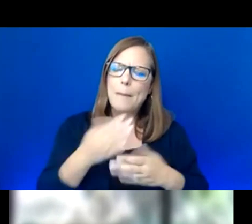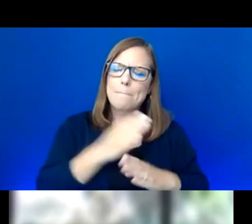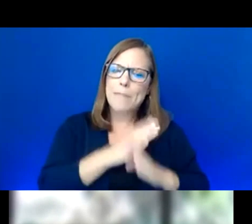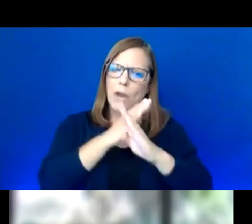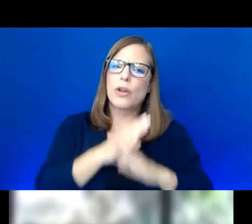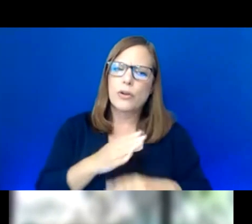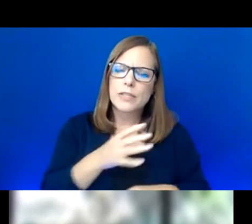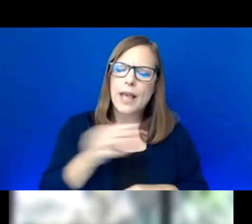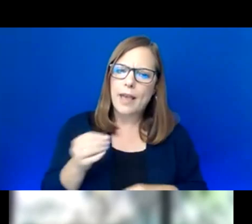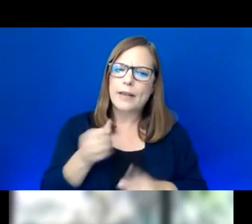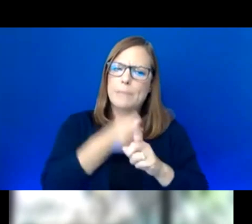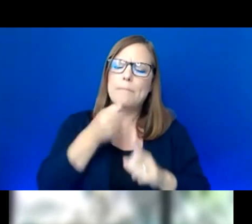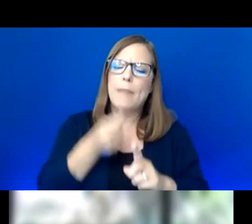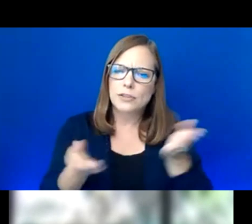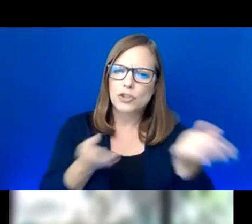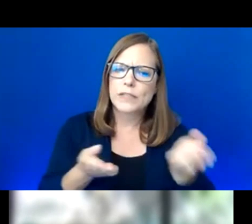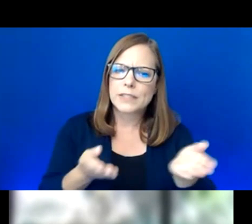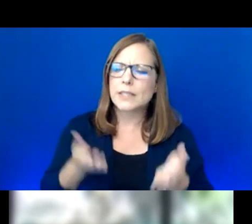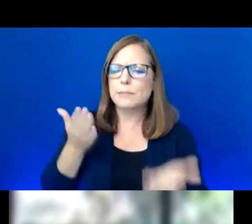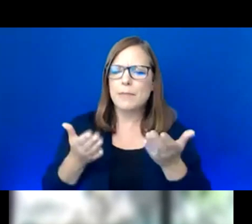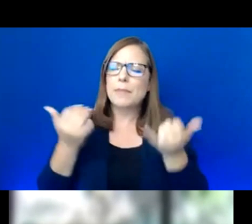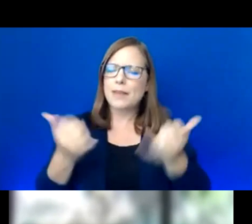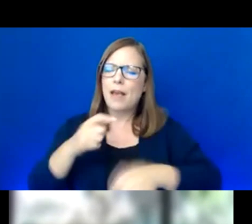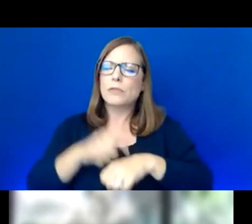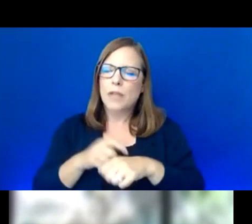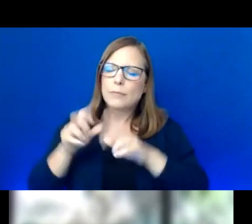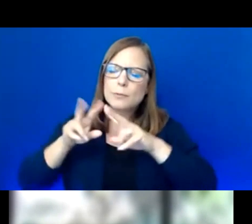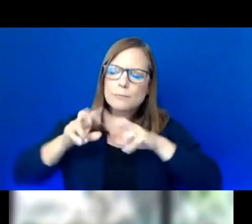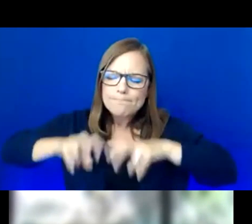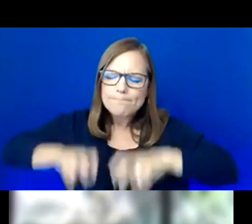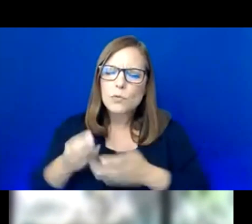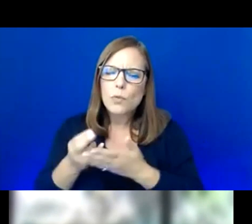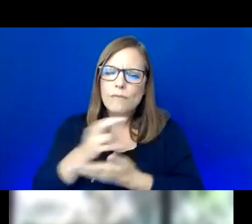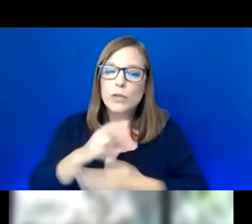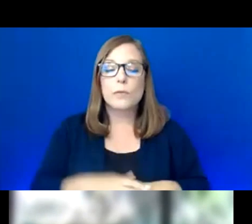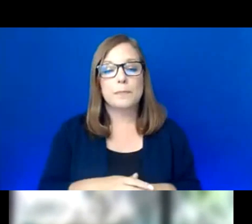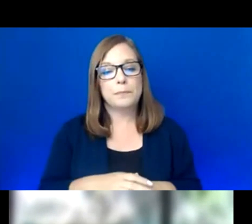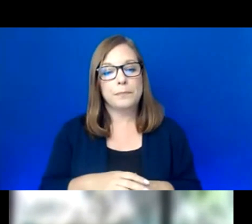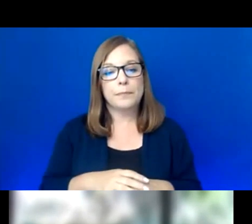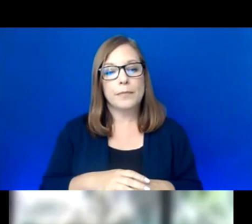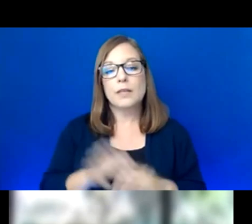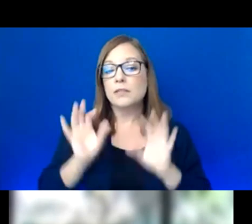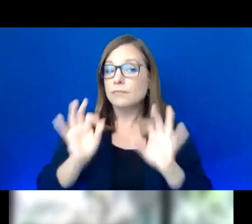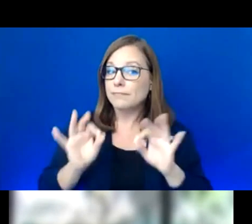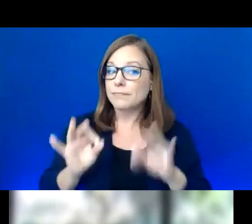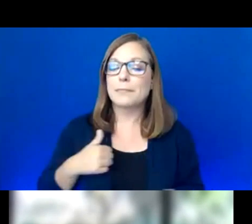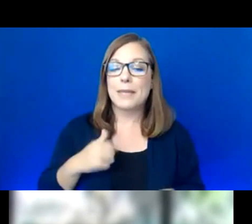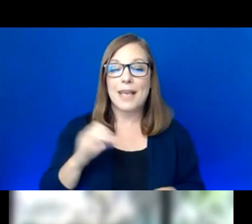those are my recommendations. And I think with Eli and I both can answer questions as well. Thank